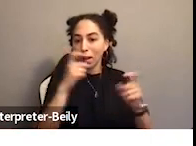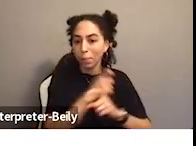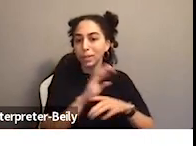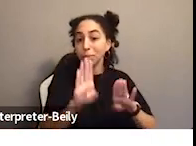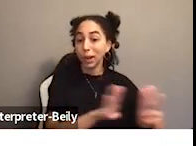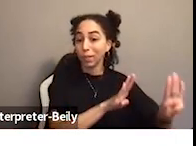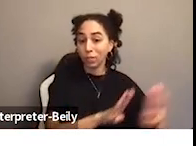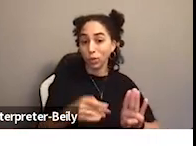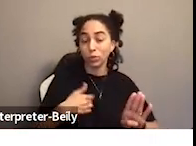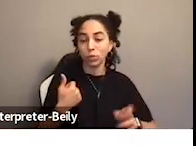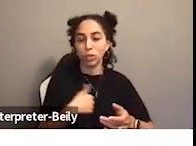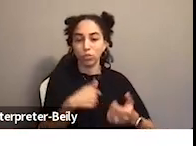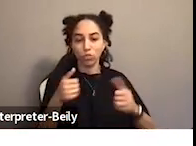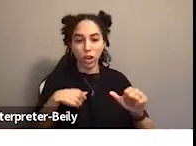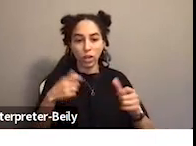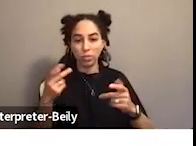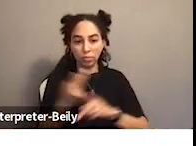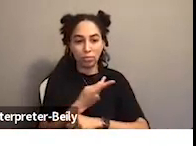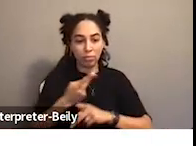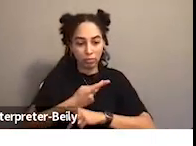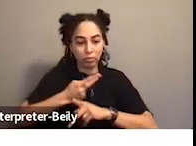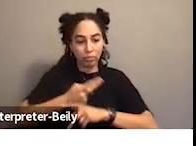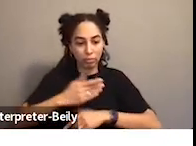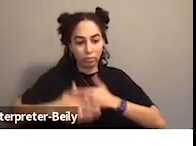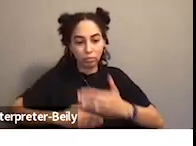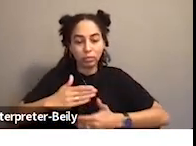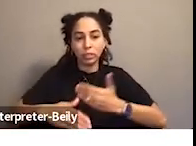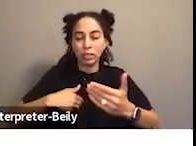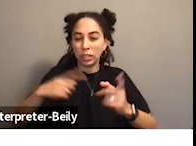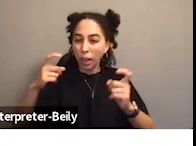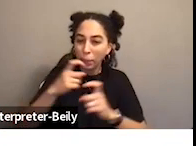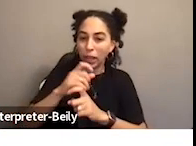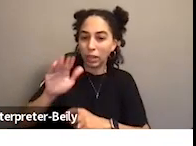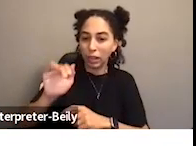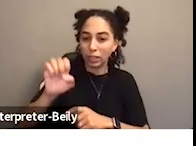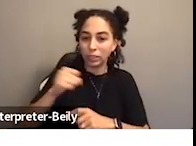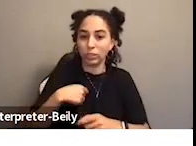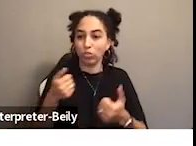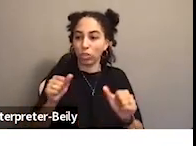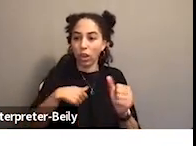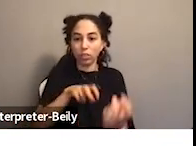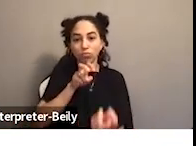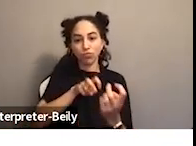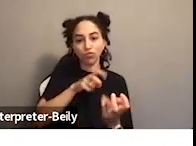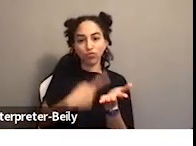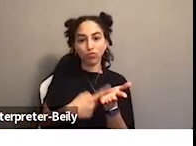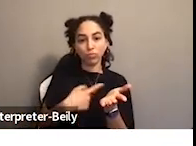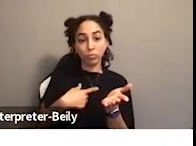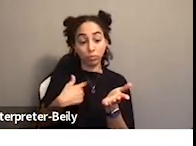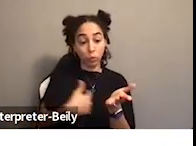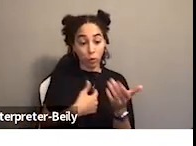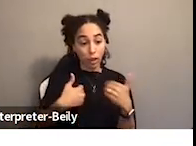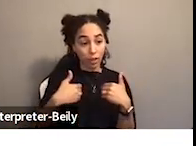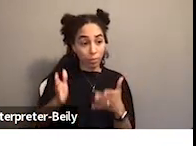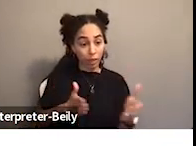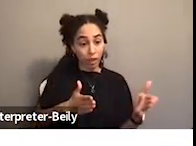through maybe some of those complicated cases. If we can even have those conversations about, do you have a plan